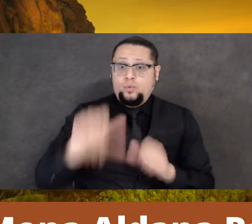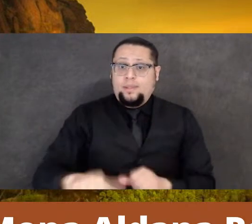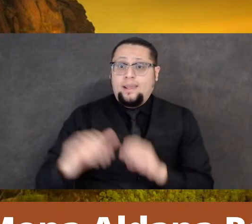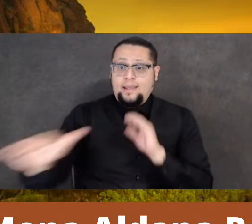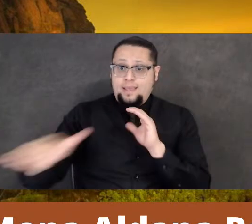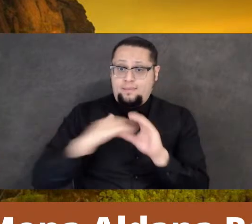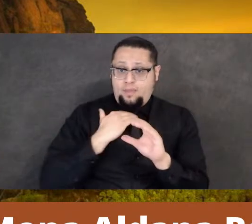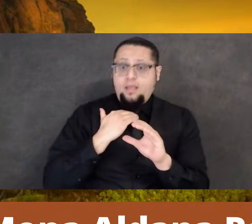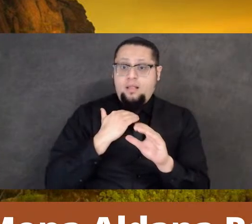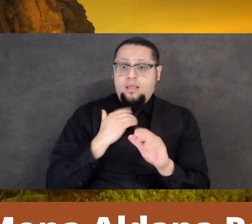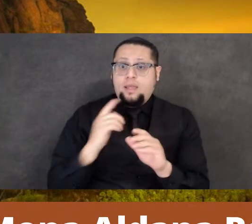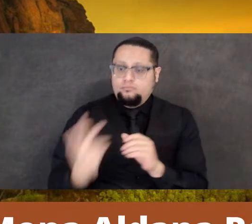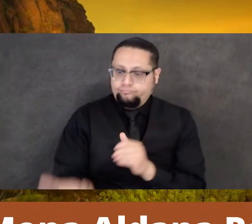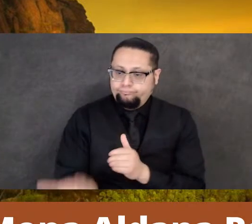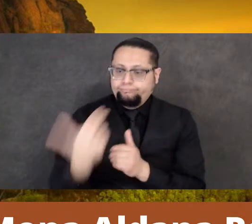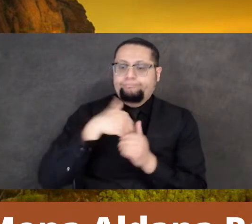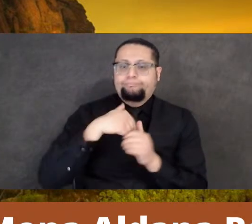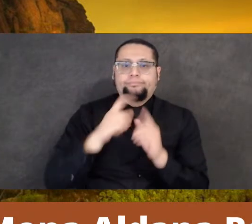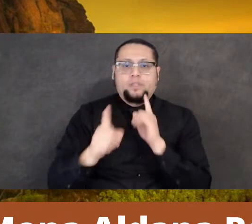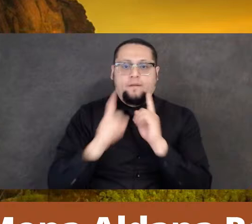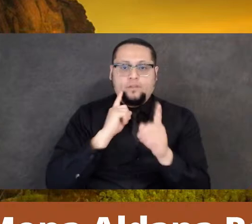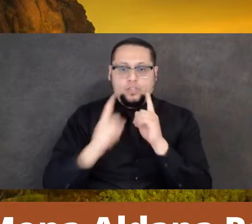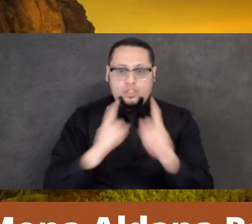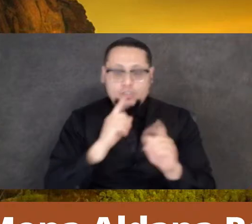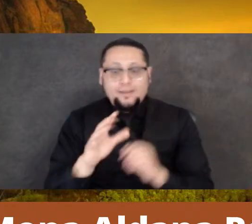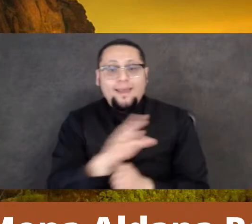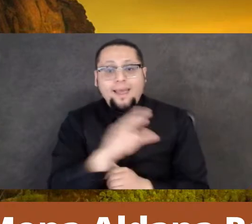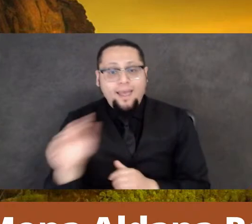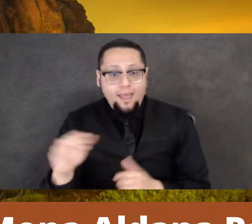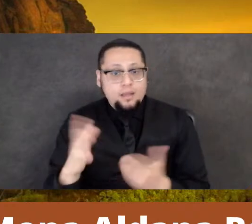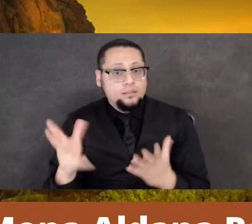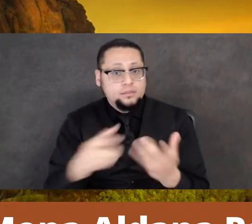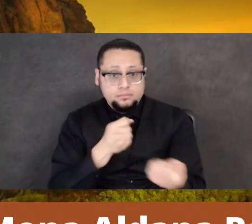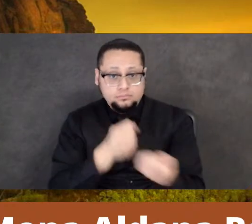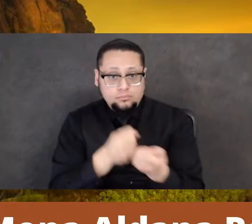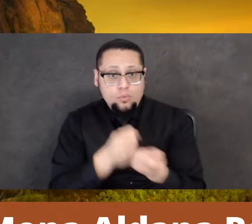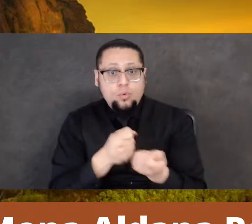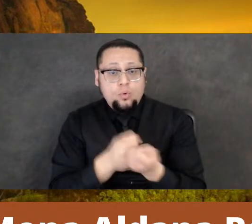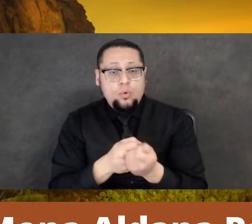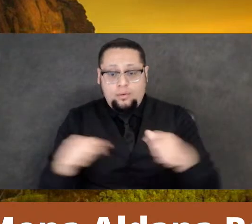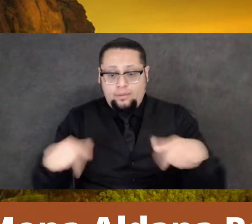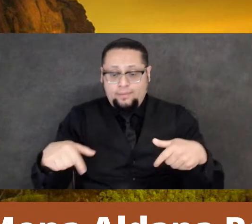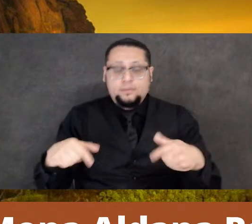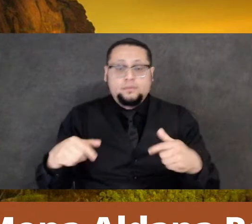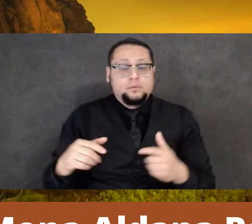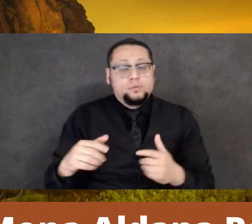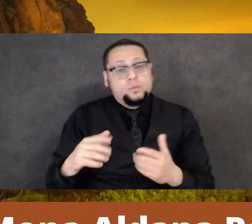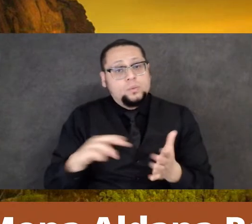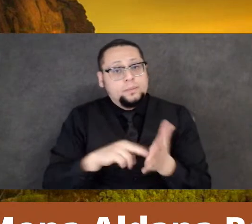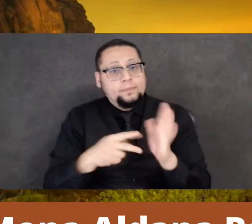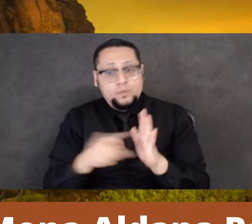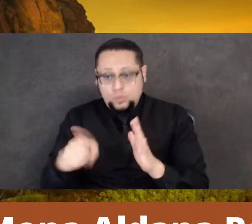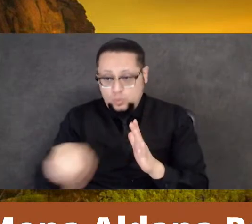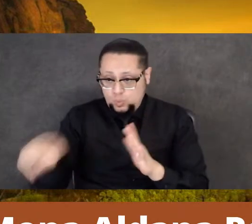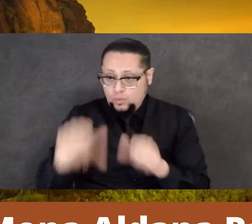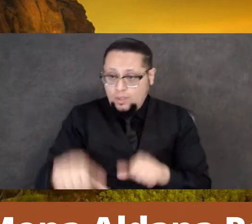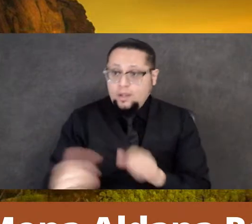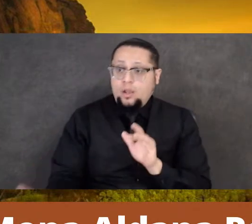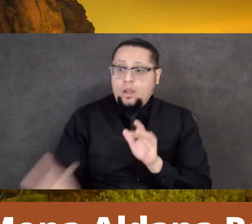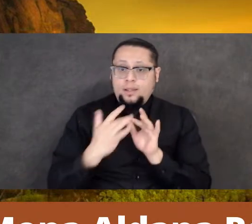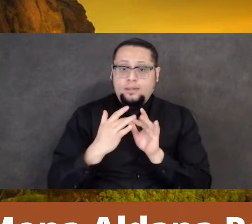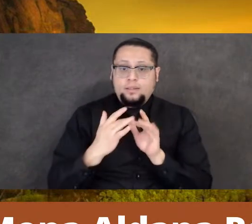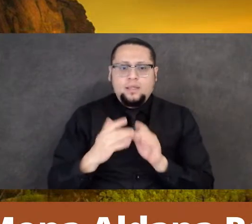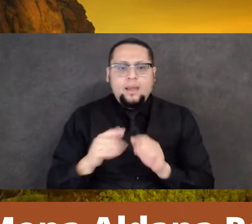conversation and chip in so that you can make contact, rather. I'm looking